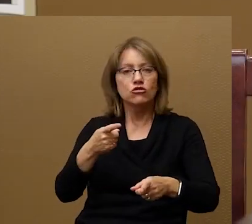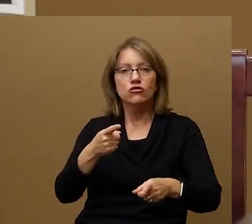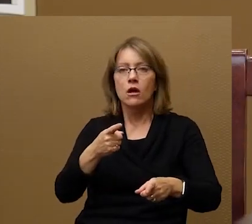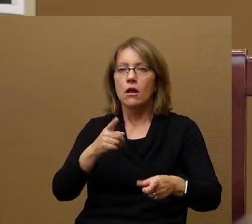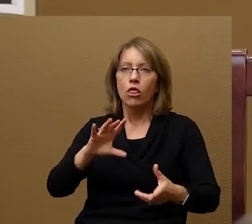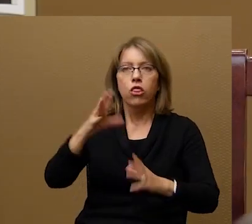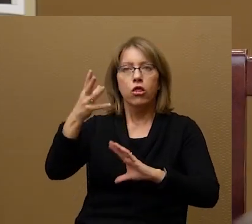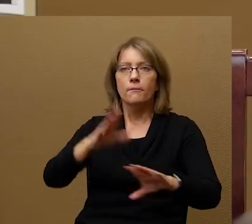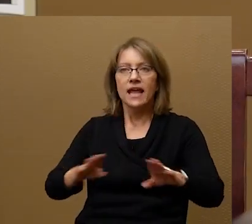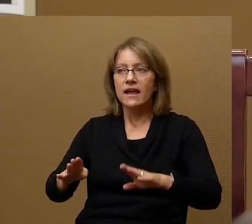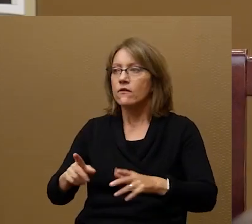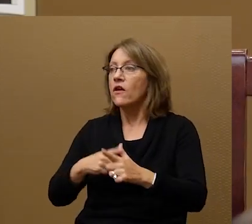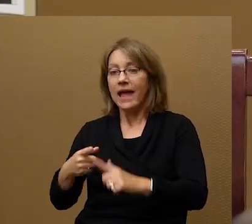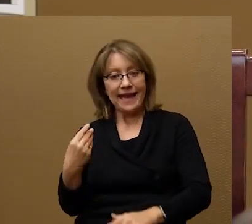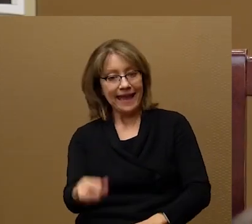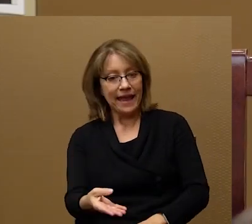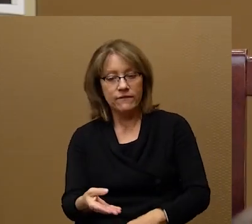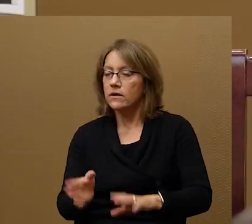behaviors.